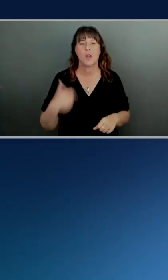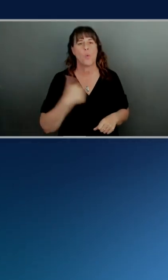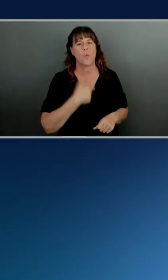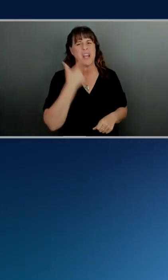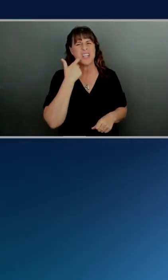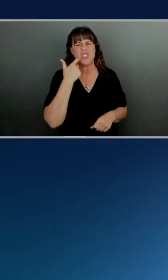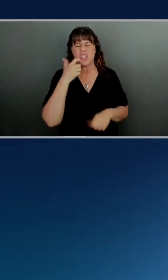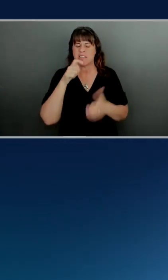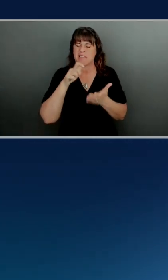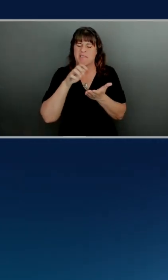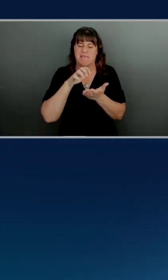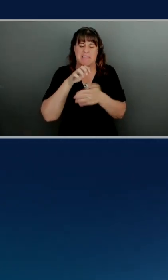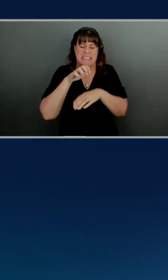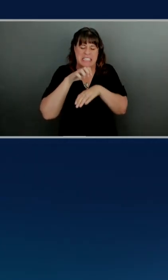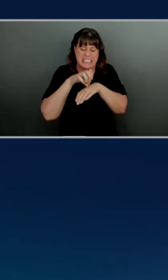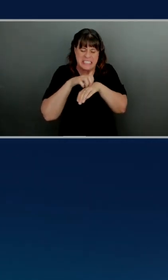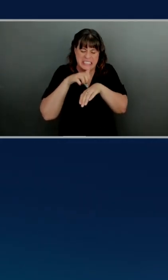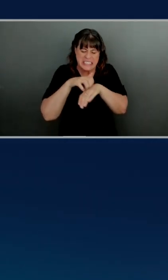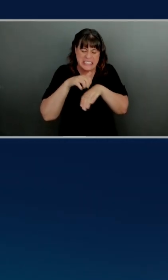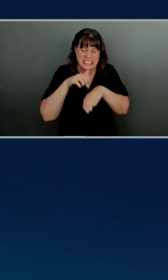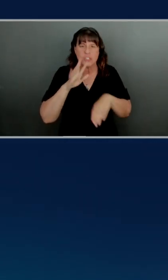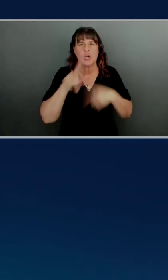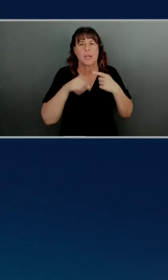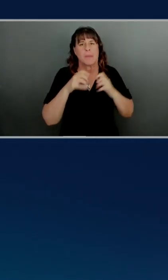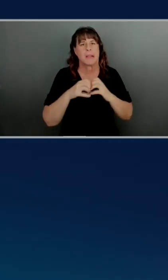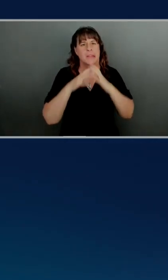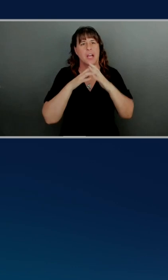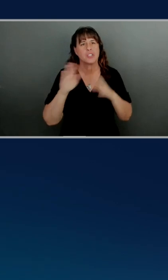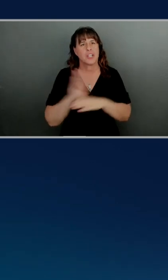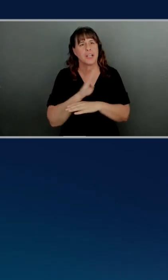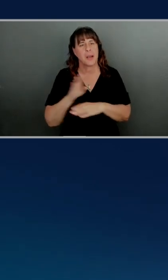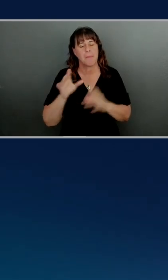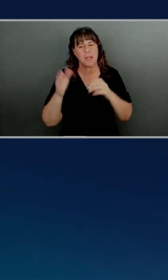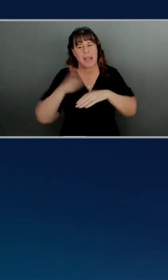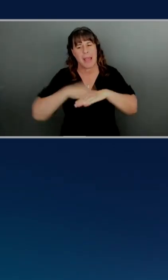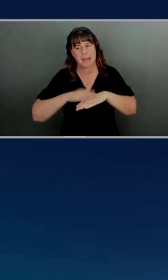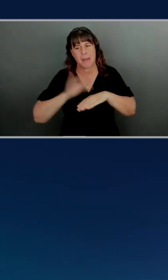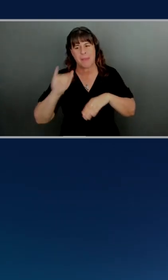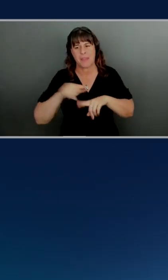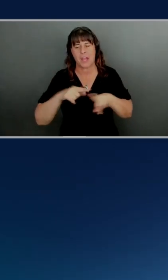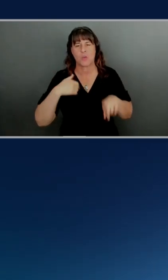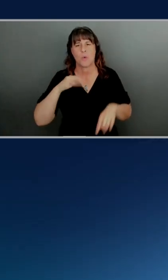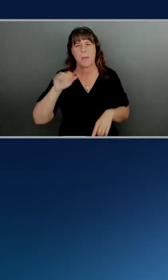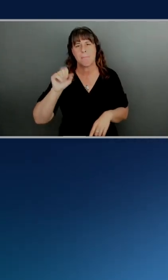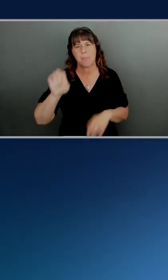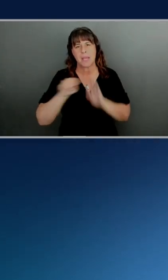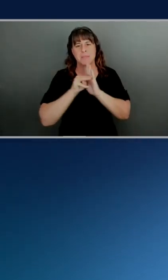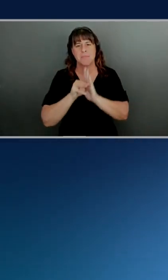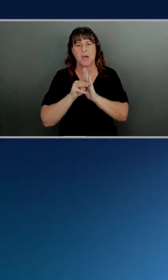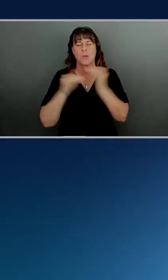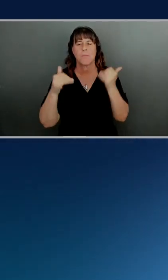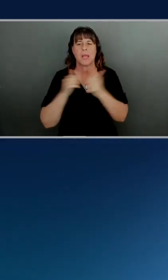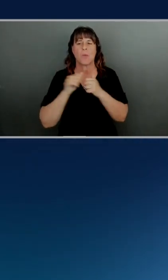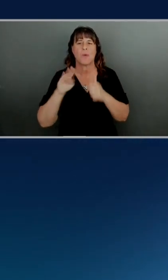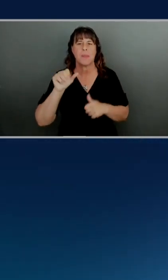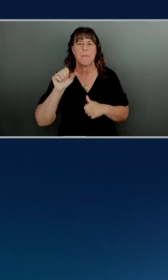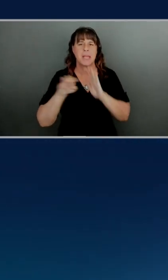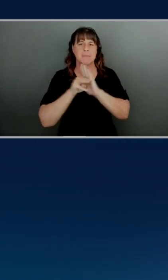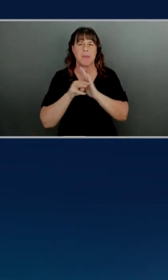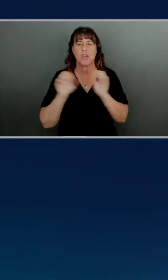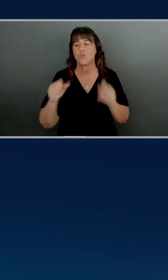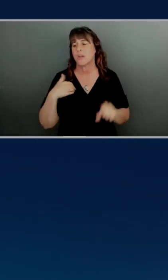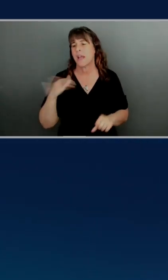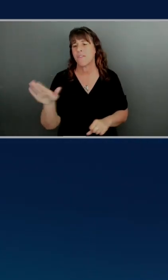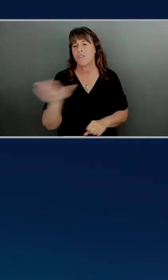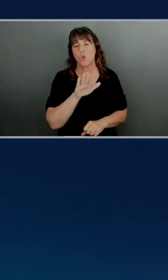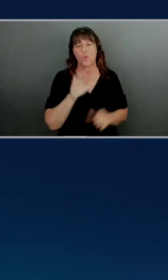scratched the surface. You talked about launching a company on top of all this. You could do it. You have these base models, and we're playing around with one of the base models here. You can have your own custom models.